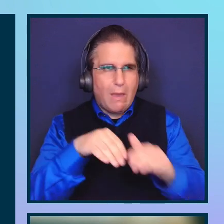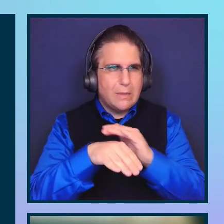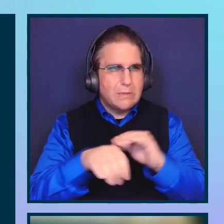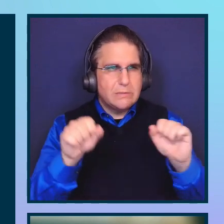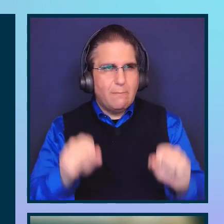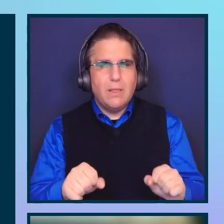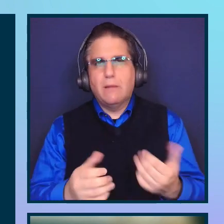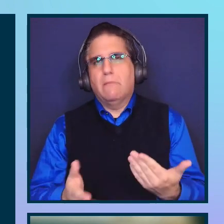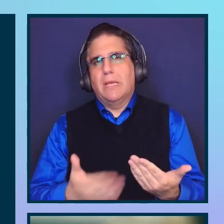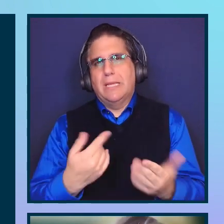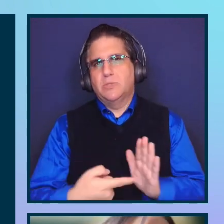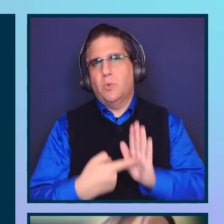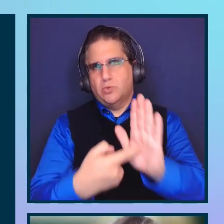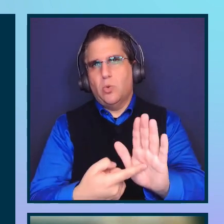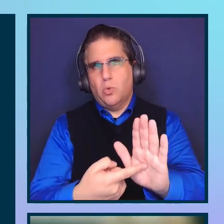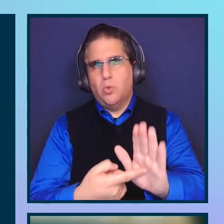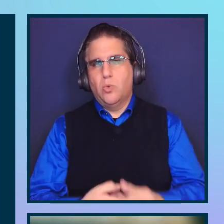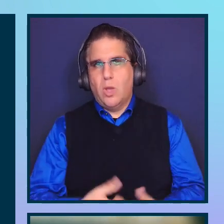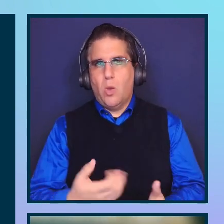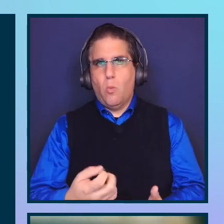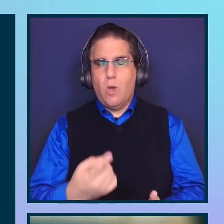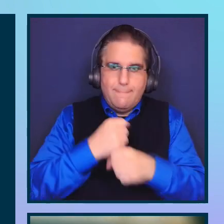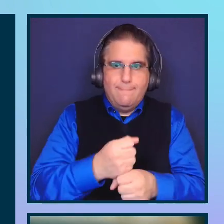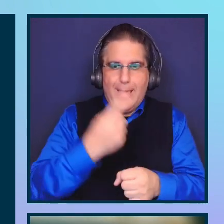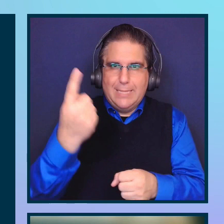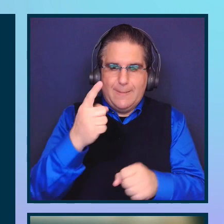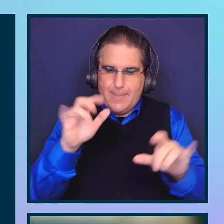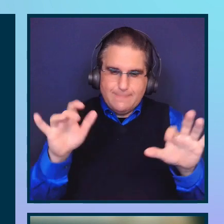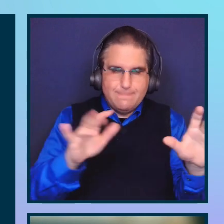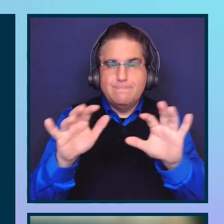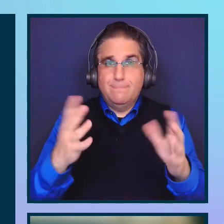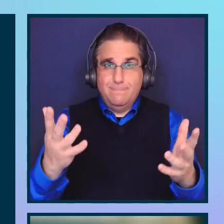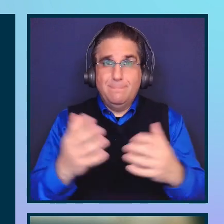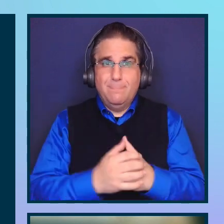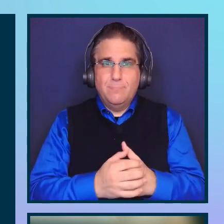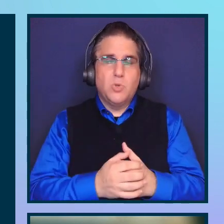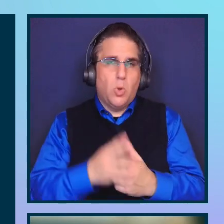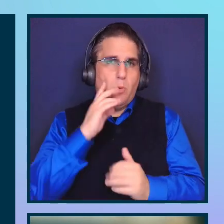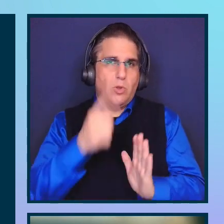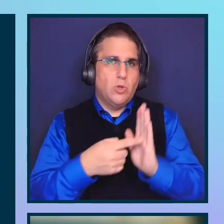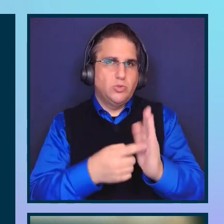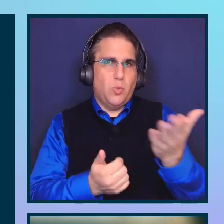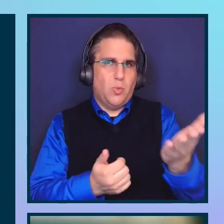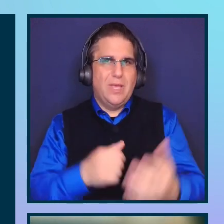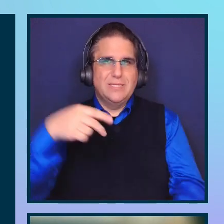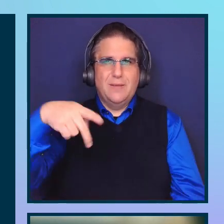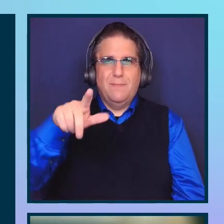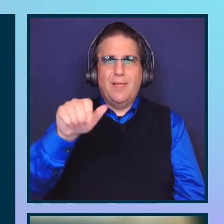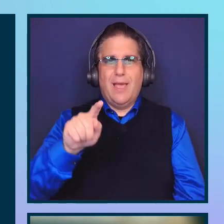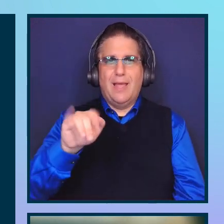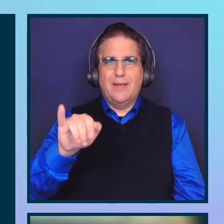to actually get in there and get my toes wet and my hands dirty. You will be seeing Plantiverse today. It is a public